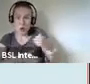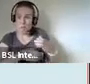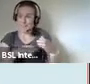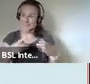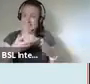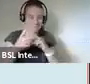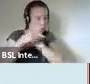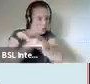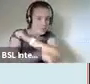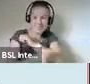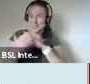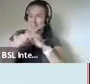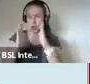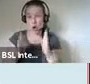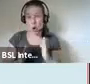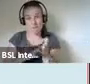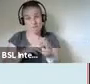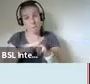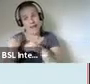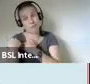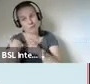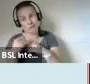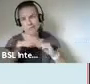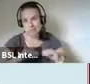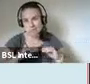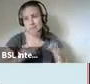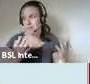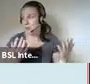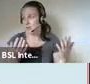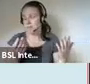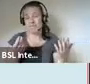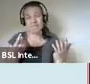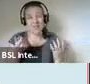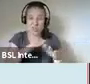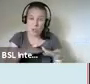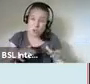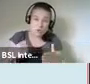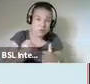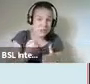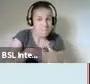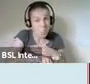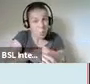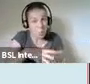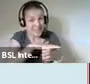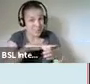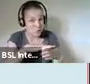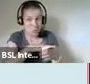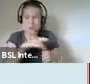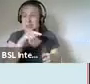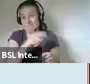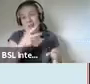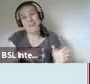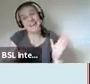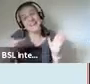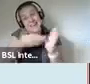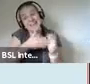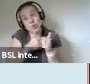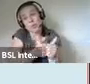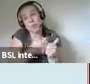simply born in a situation when additional support will be needed from the day they were born. And ECD